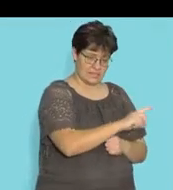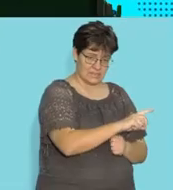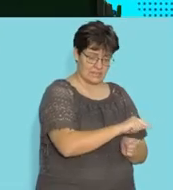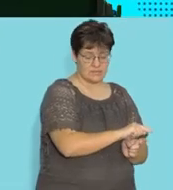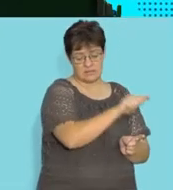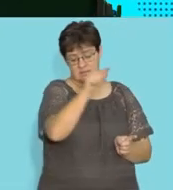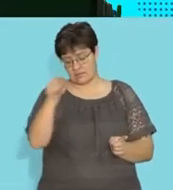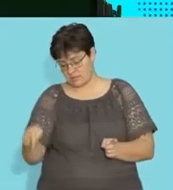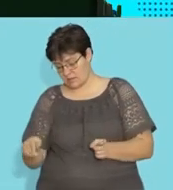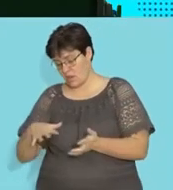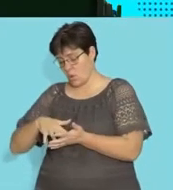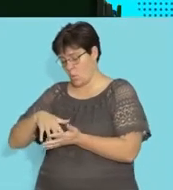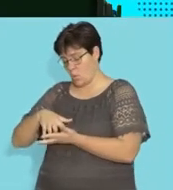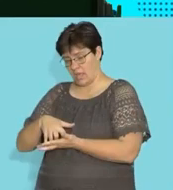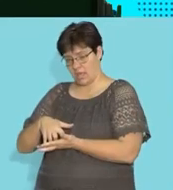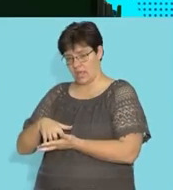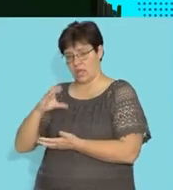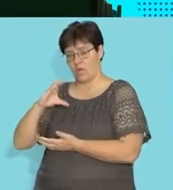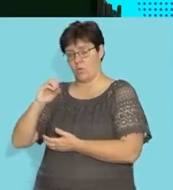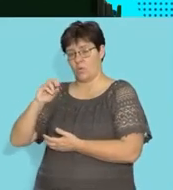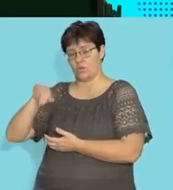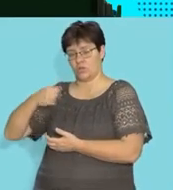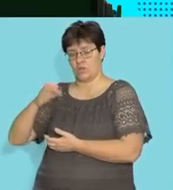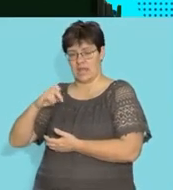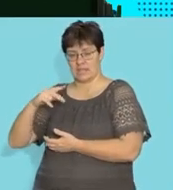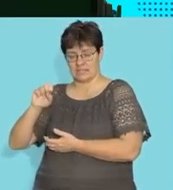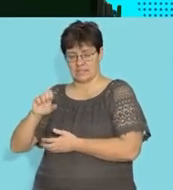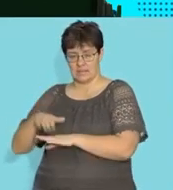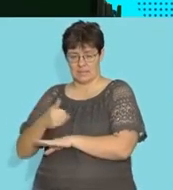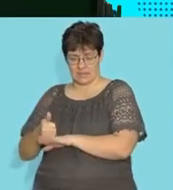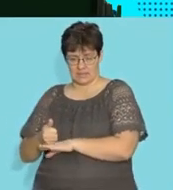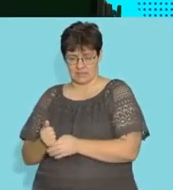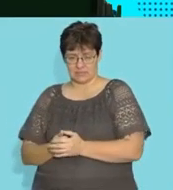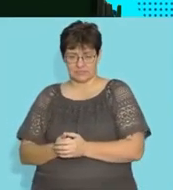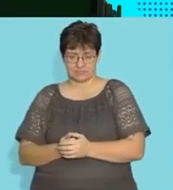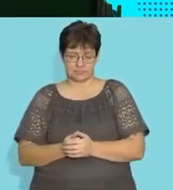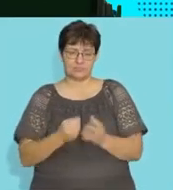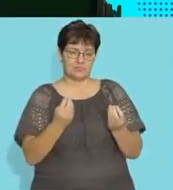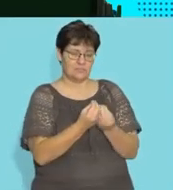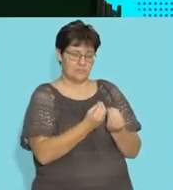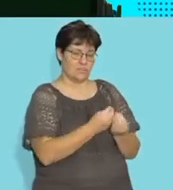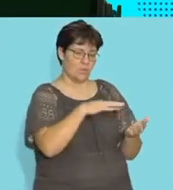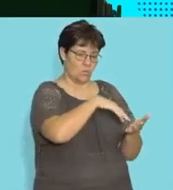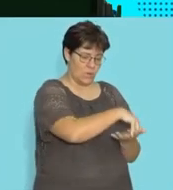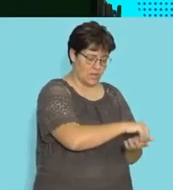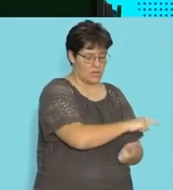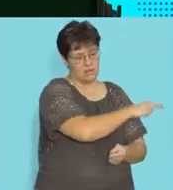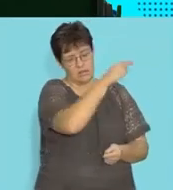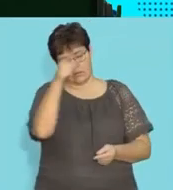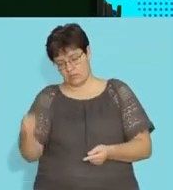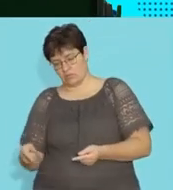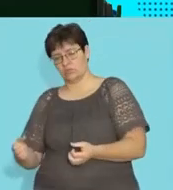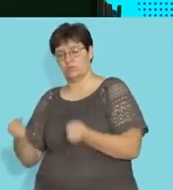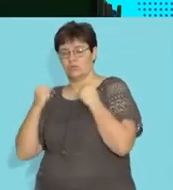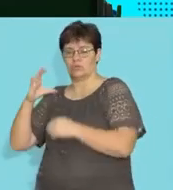acid will form a weak conjugate base, and whenever something is weak, it